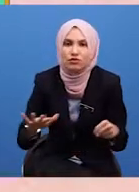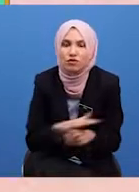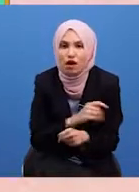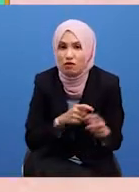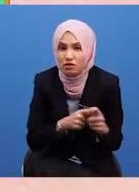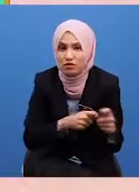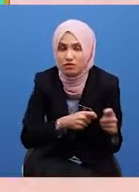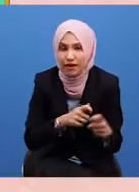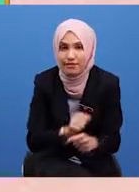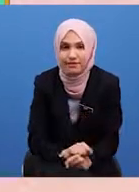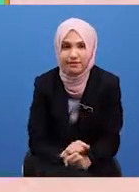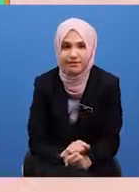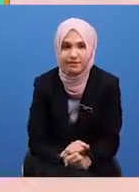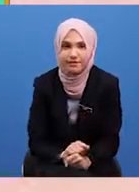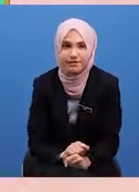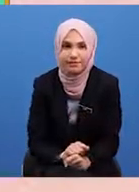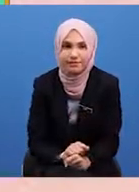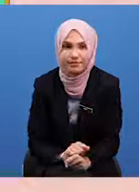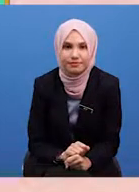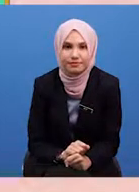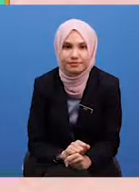takes them out to cover his tracks.